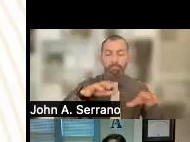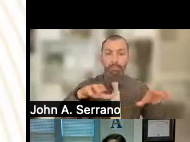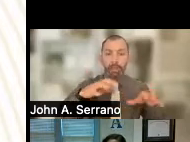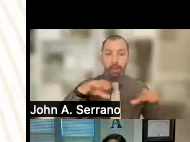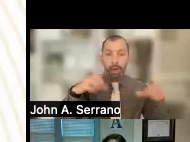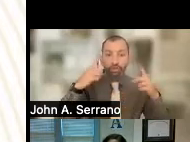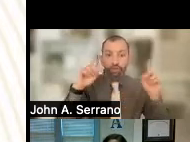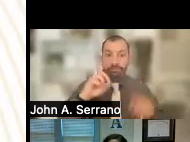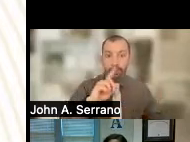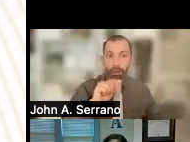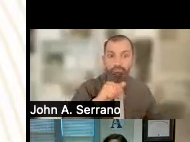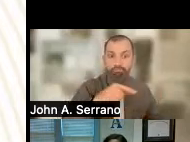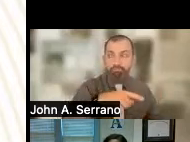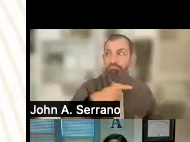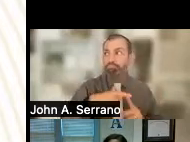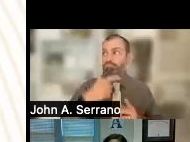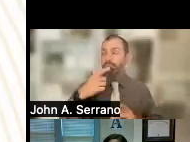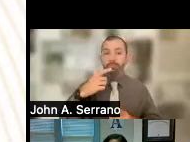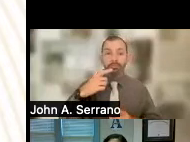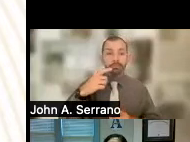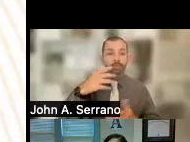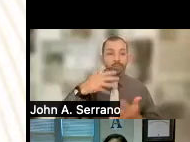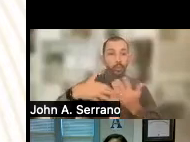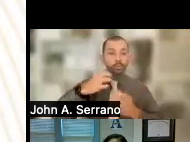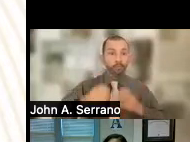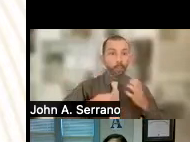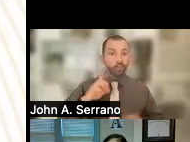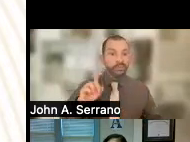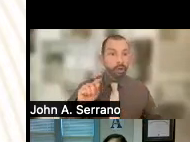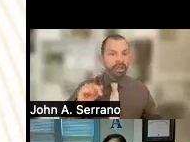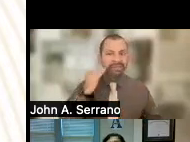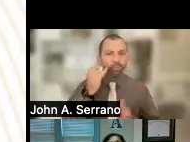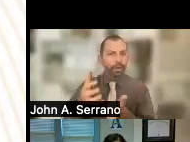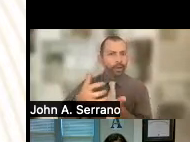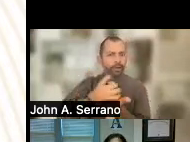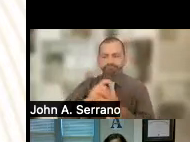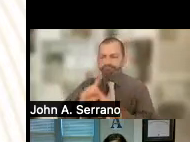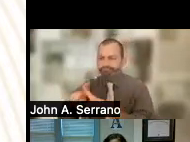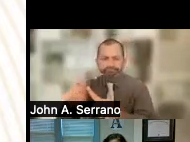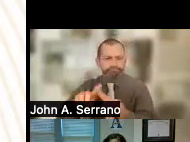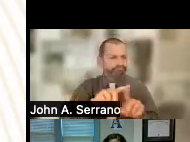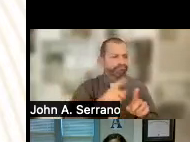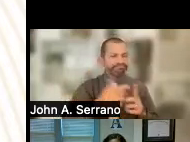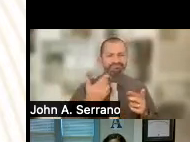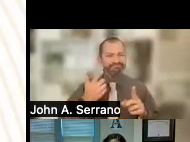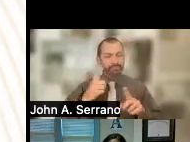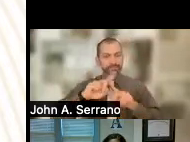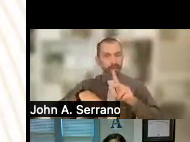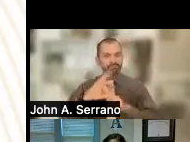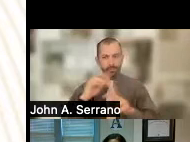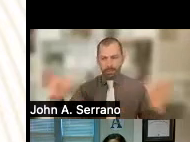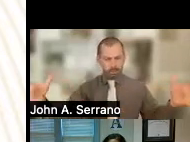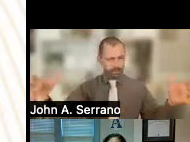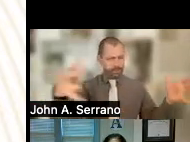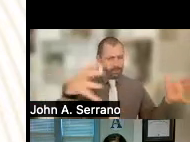data being collected from students. Or do you have student achievement data? Do you have social emotional data? What are all the